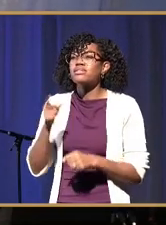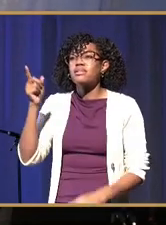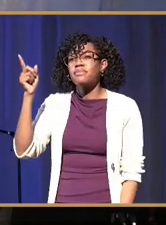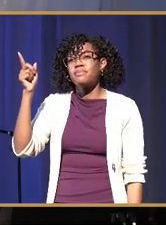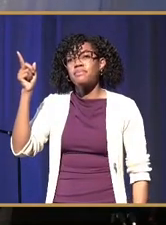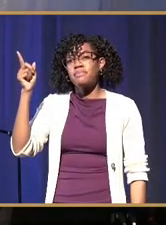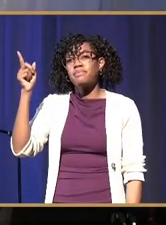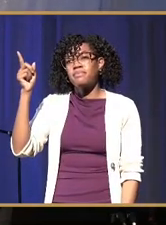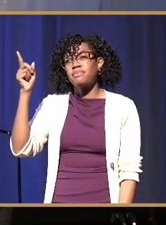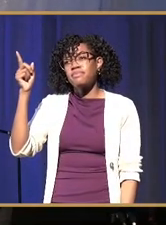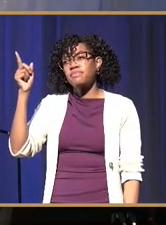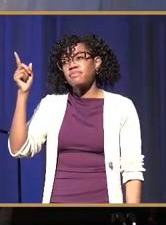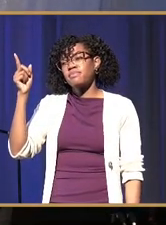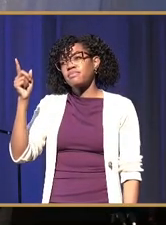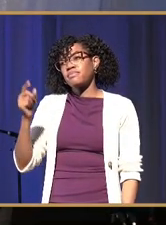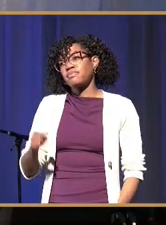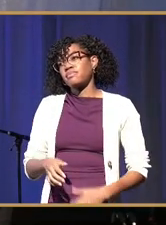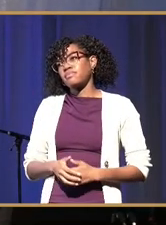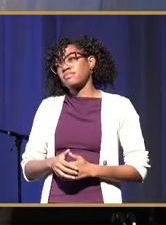him.